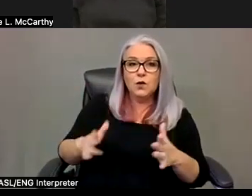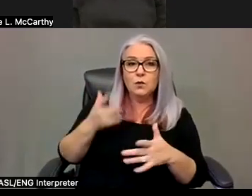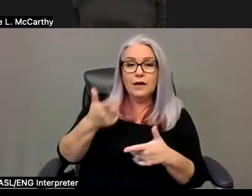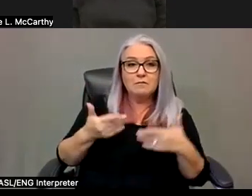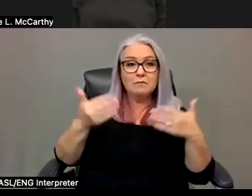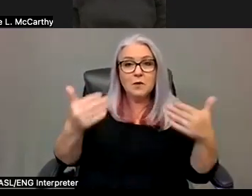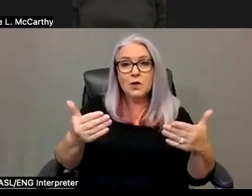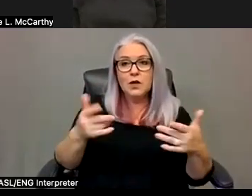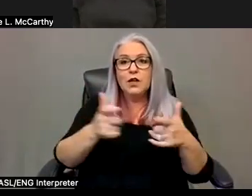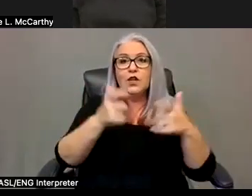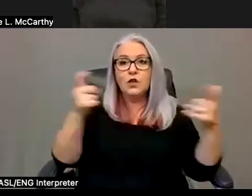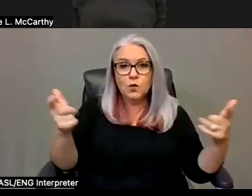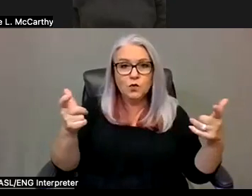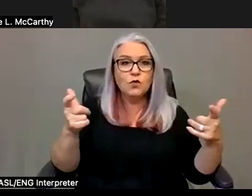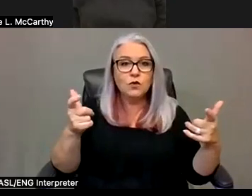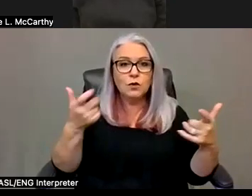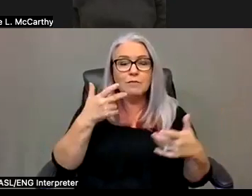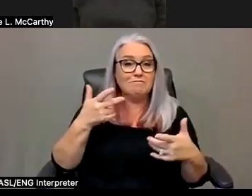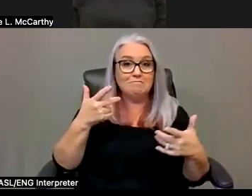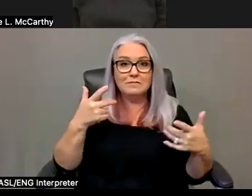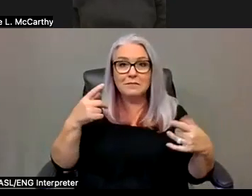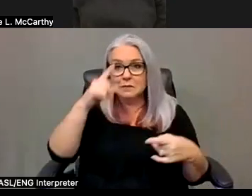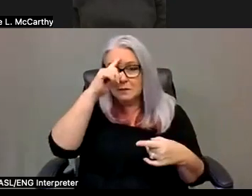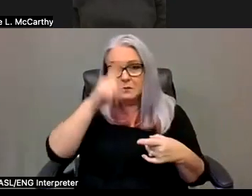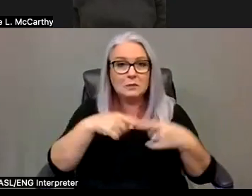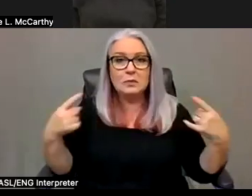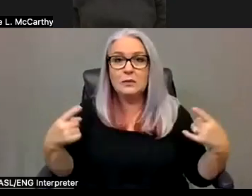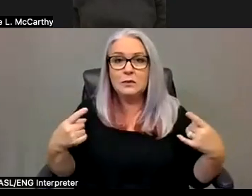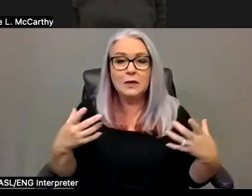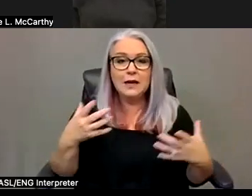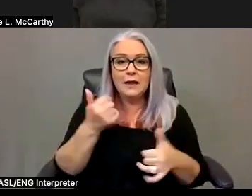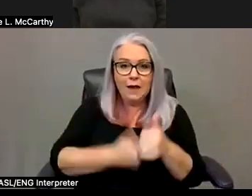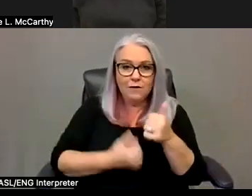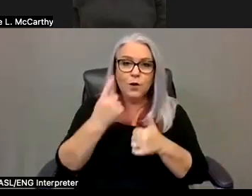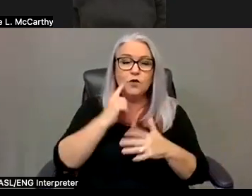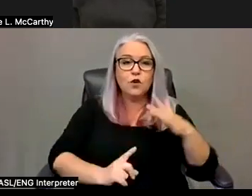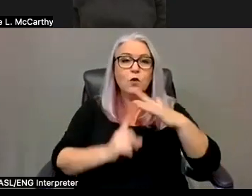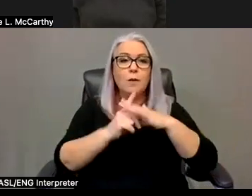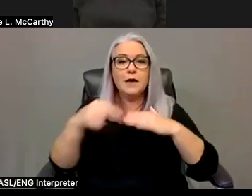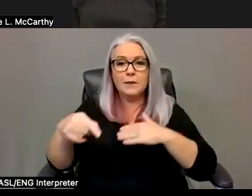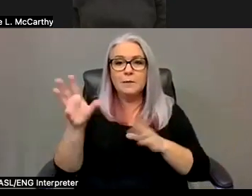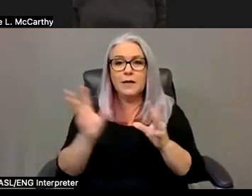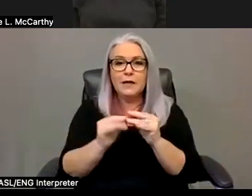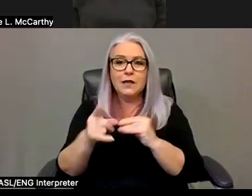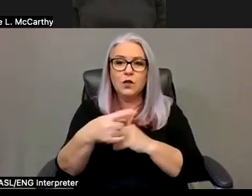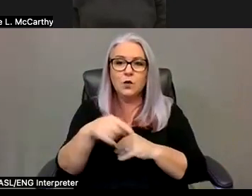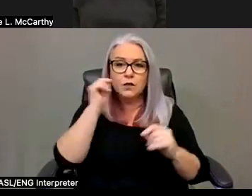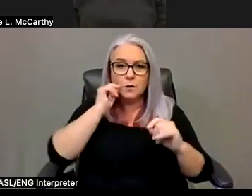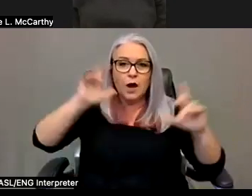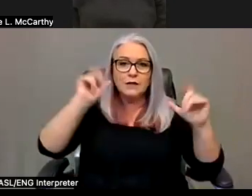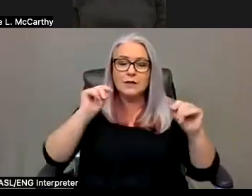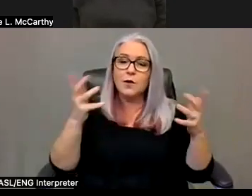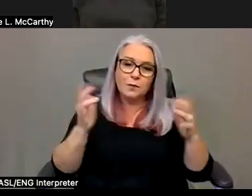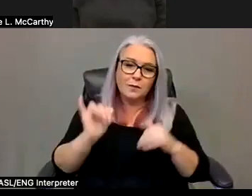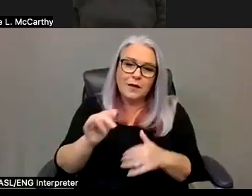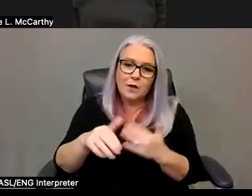that was hugely controversial. And then everyone showed up at the meeting, and you were surprised. So anyway,